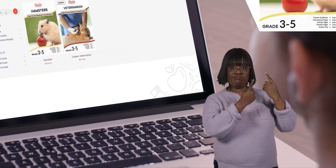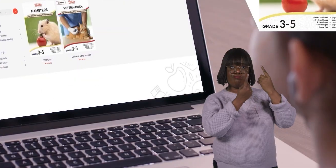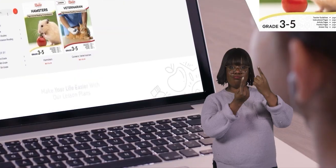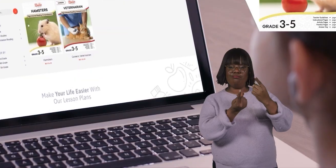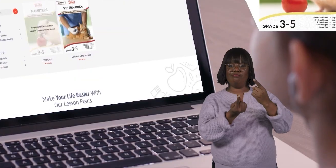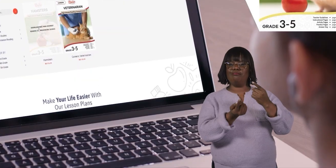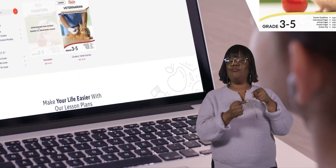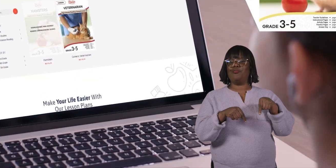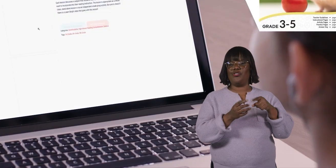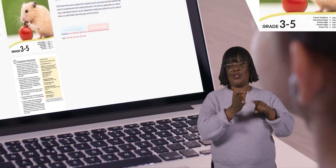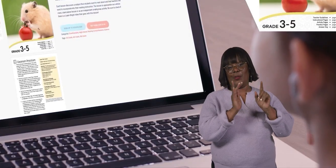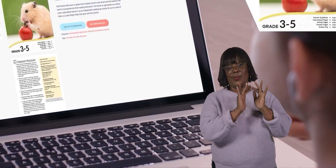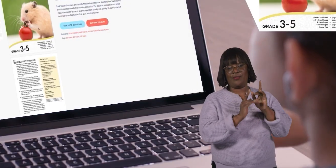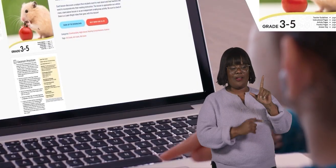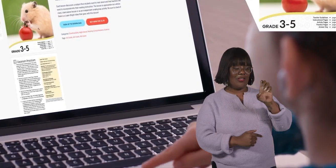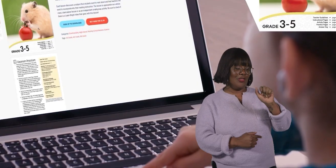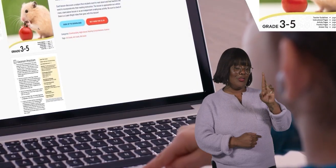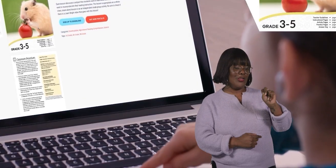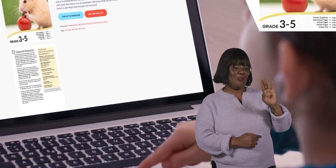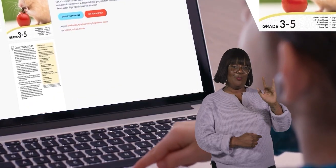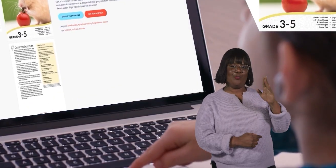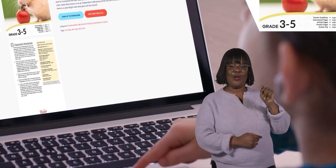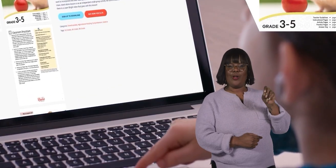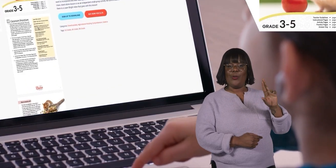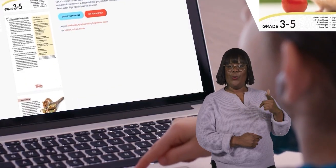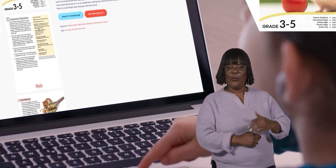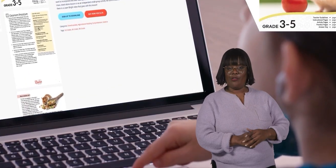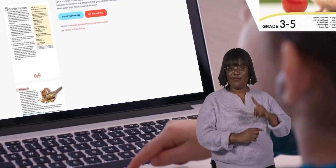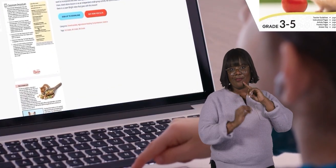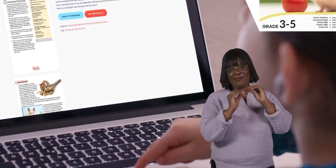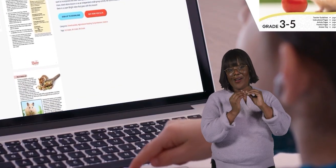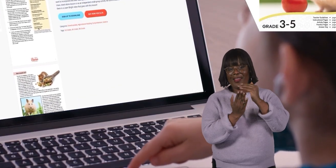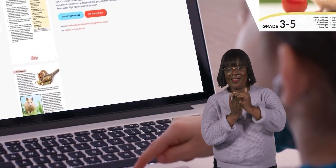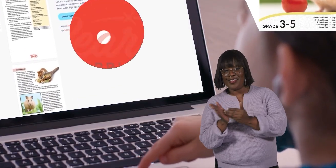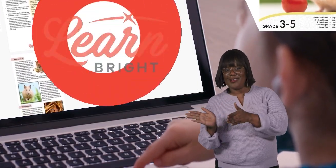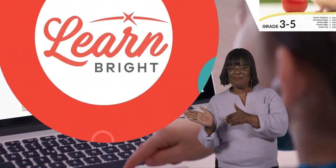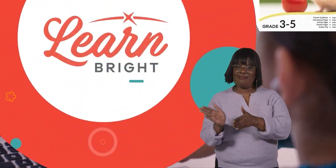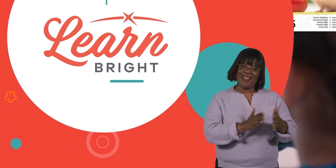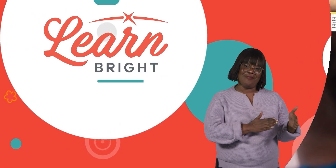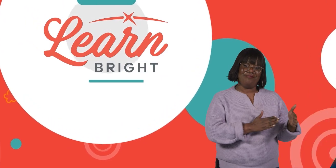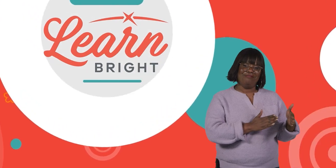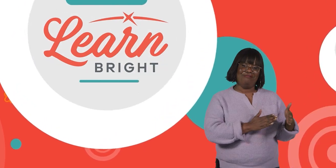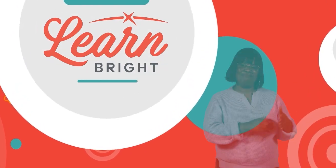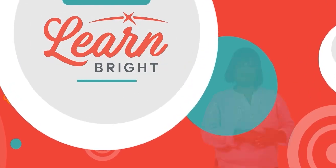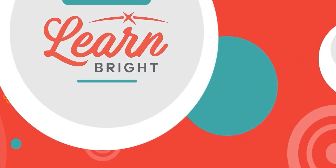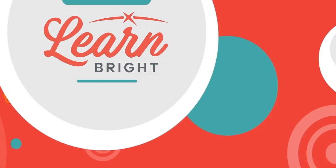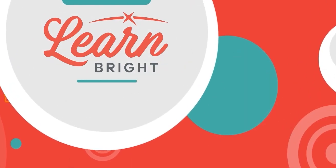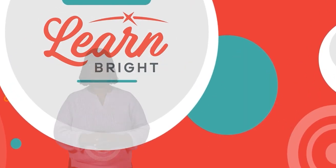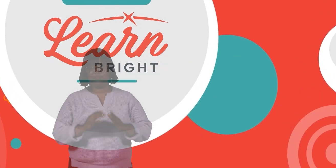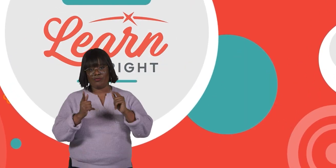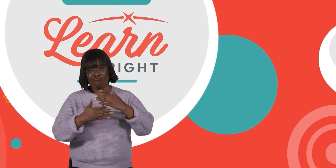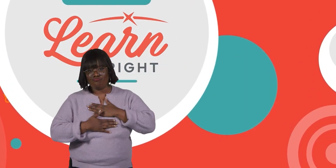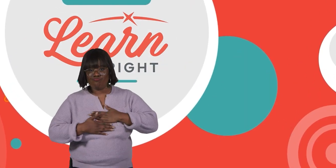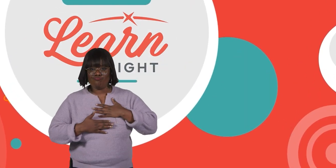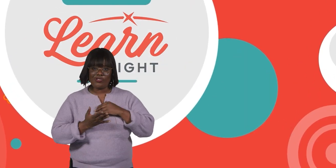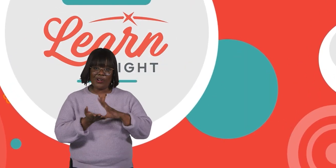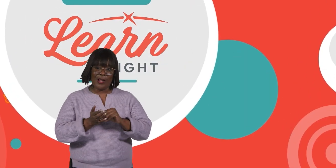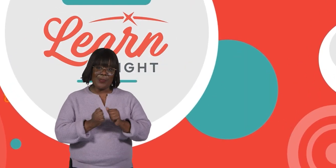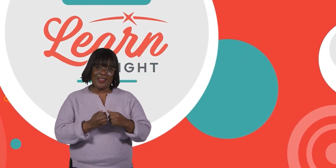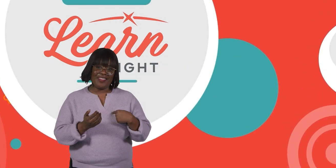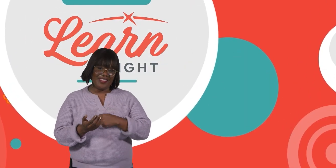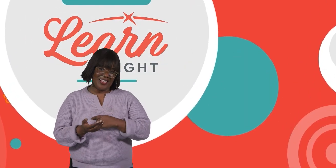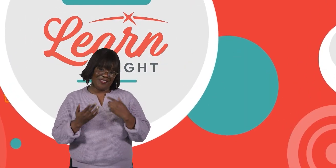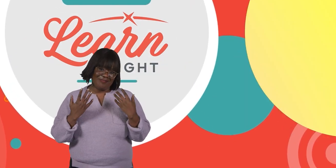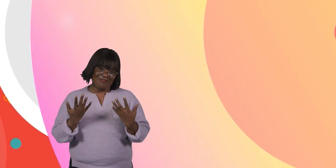our website learnbright.org for even more fun lesson plans hope you had fun learning with us